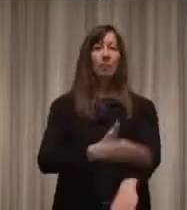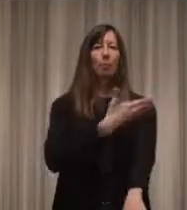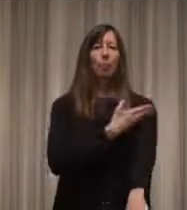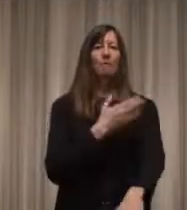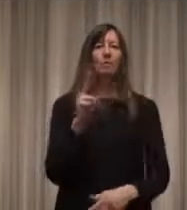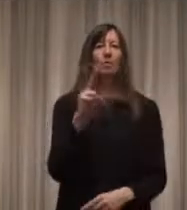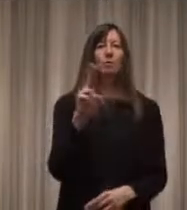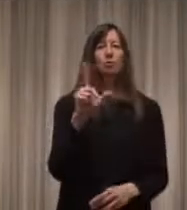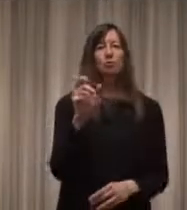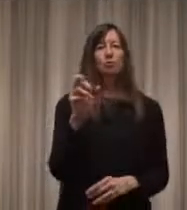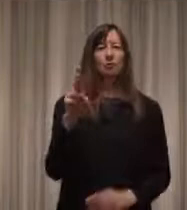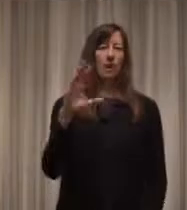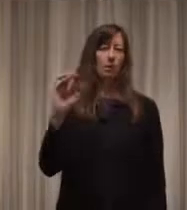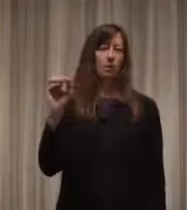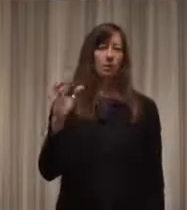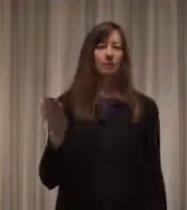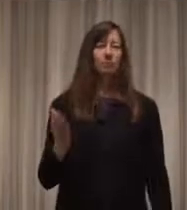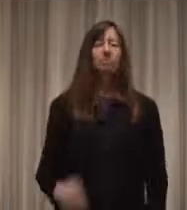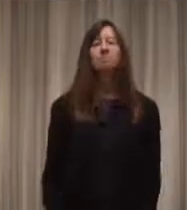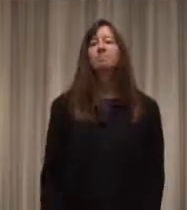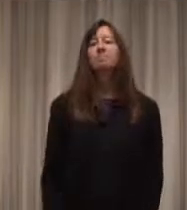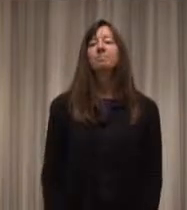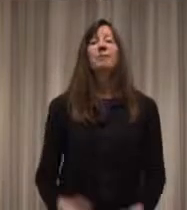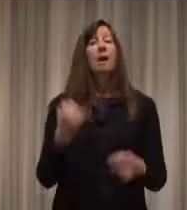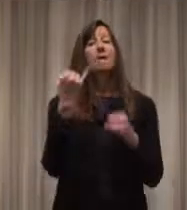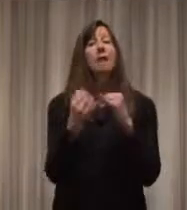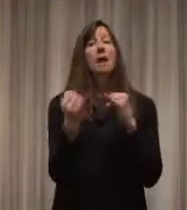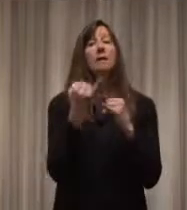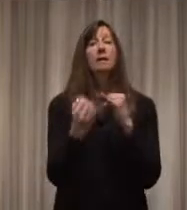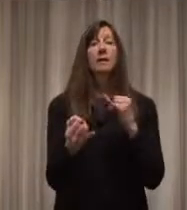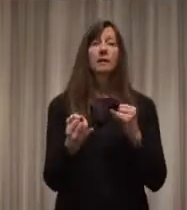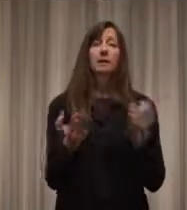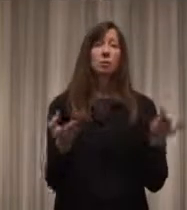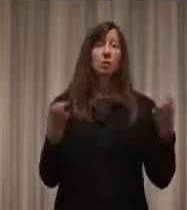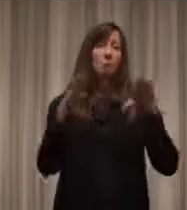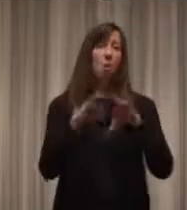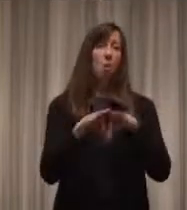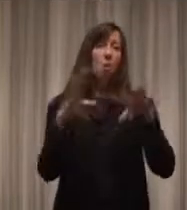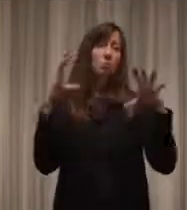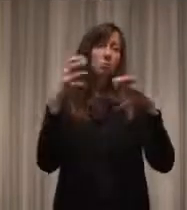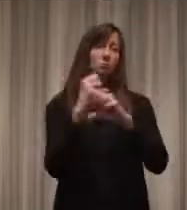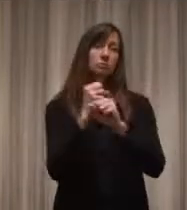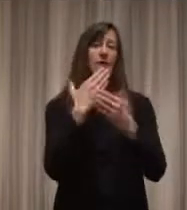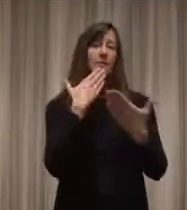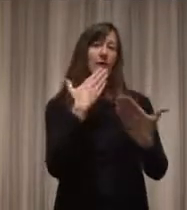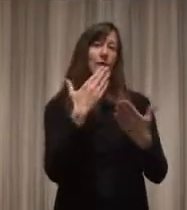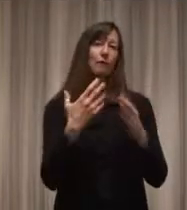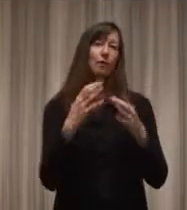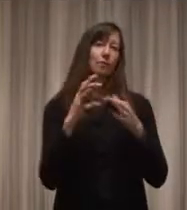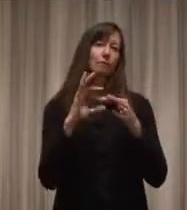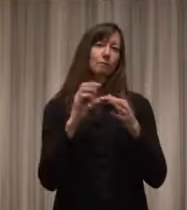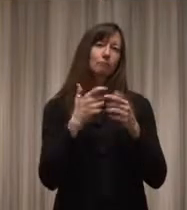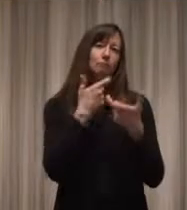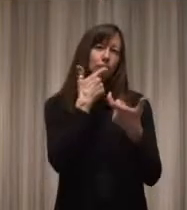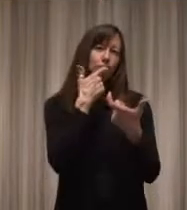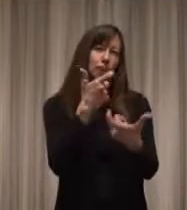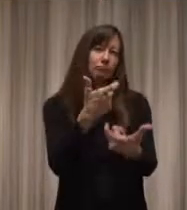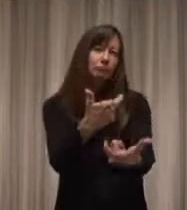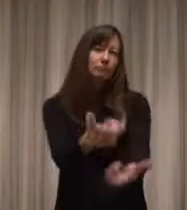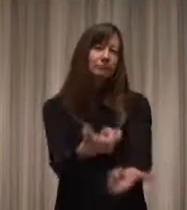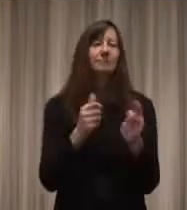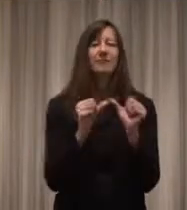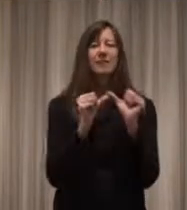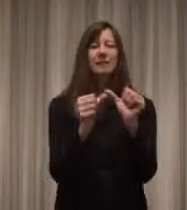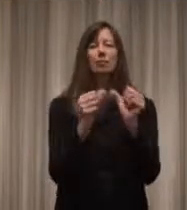Finally, as we wrap, thanks for staying with me. This was a little bit of a longer update today. I want to thank all of